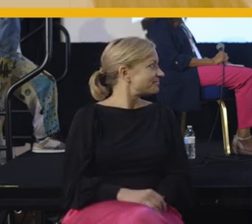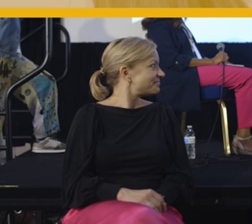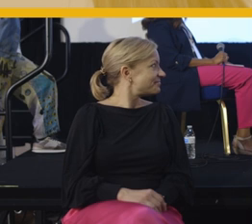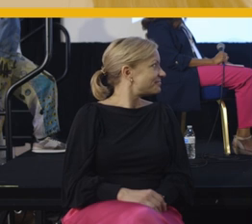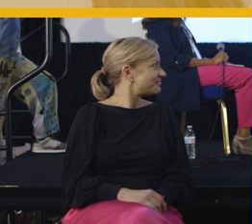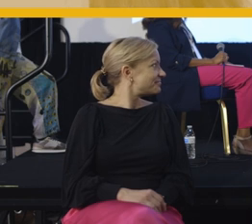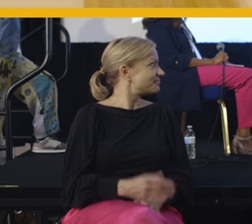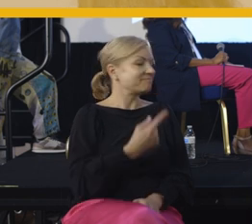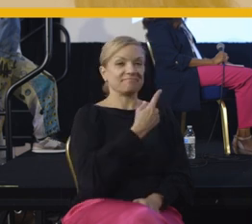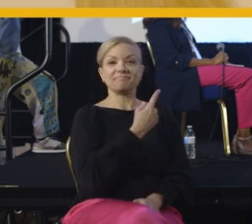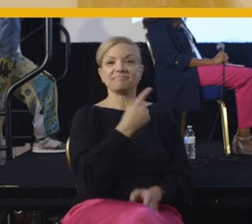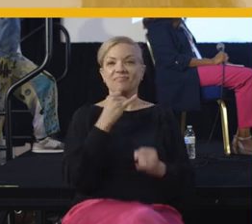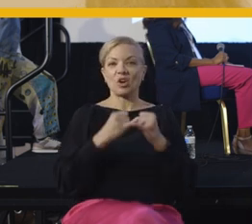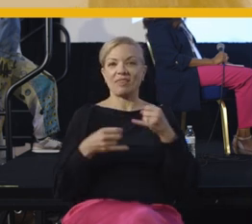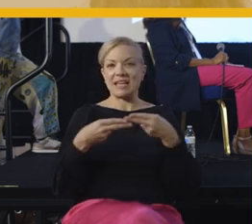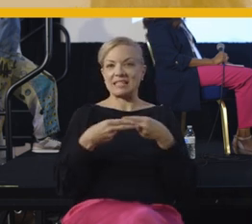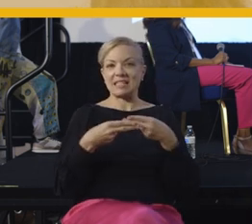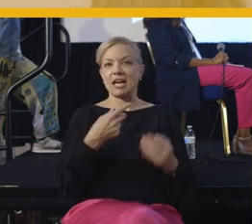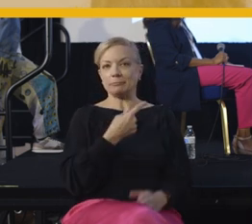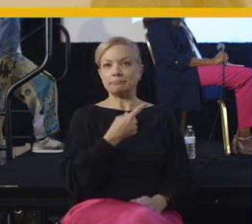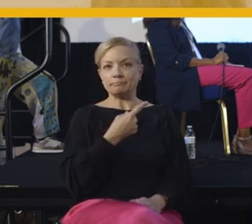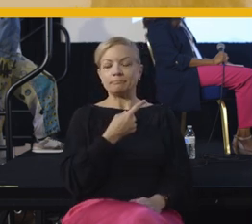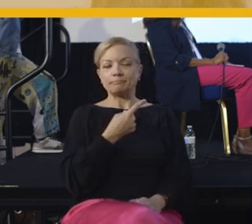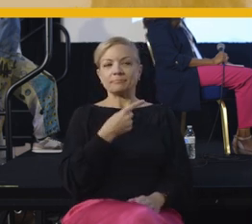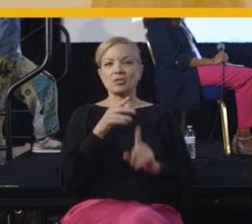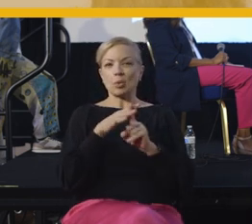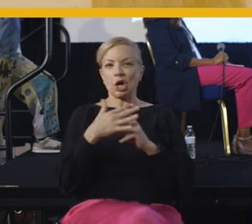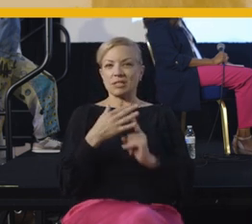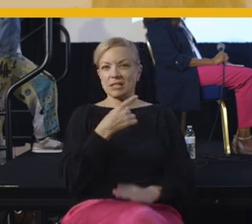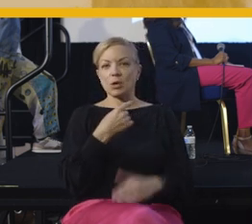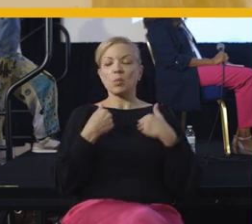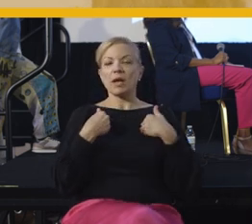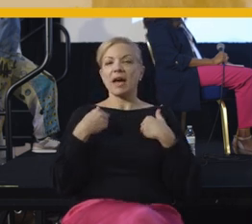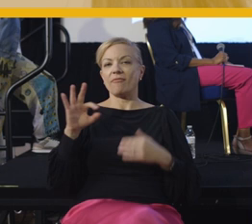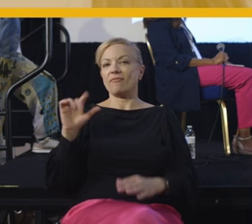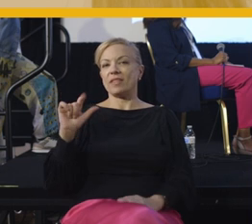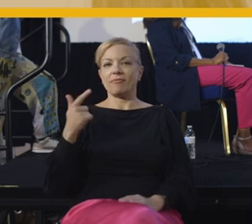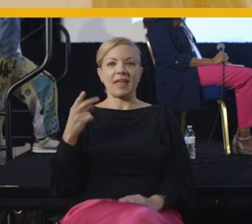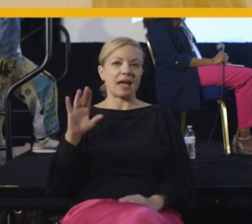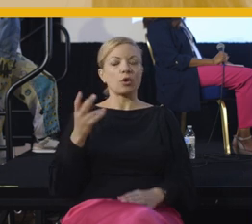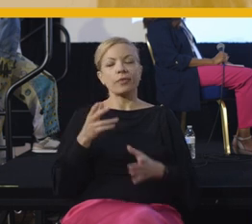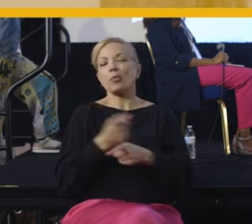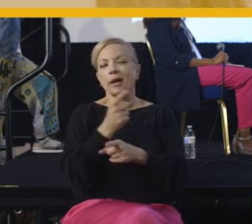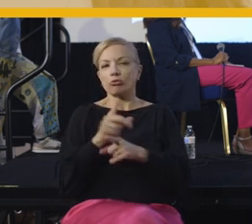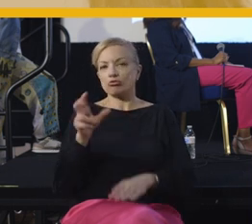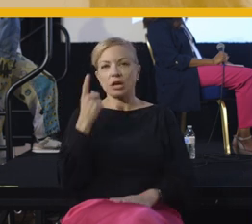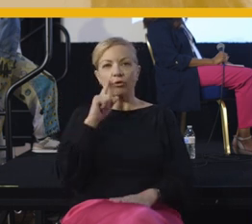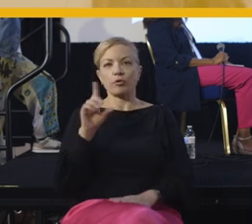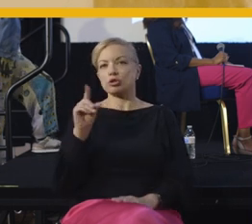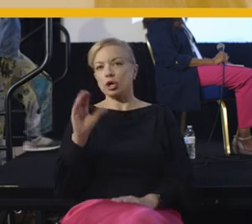And I'll leave it at this. This is our last slide here. I just wanted to give the context. We have the flagship channel for documentary content,